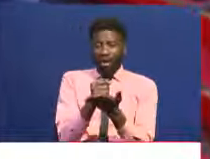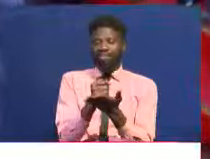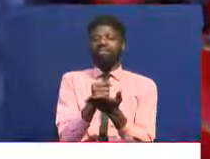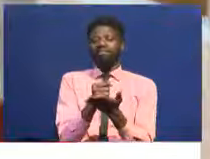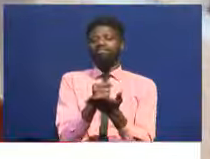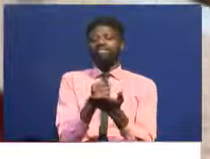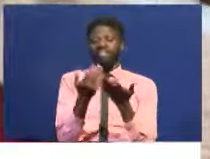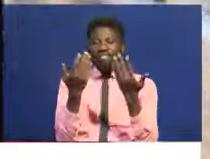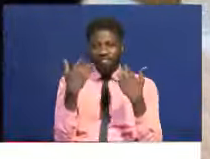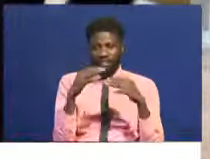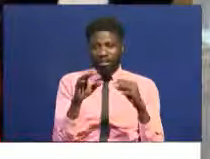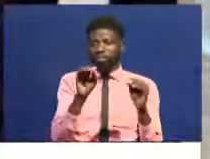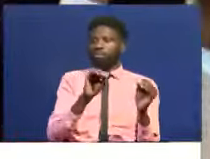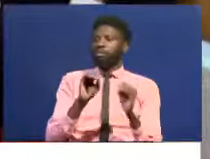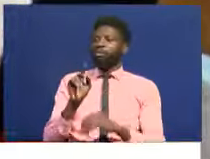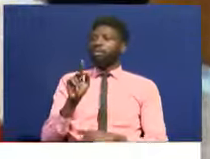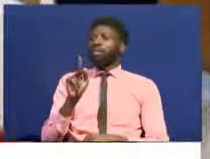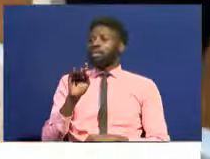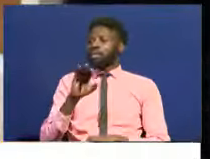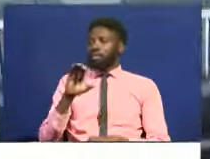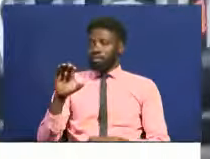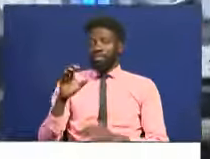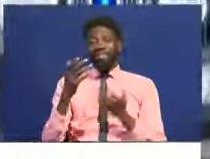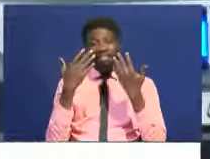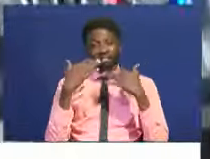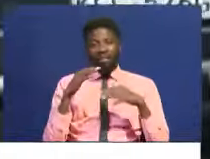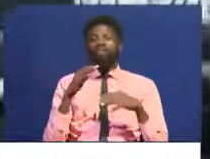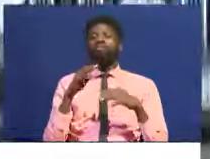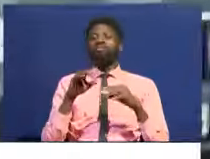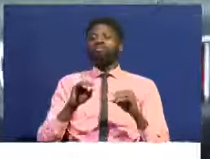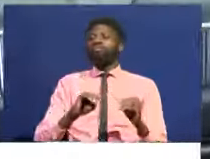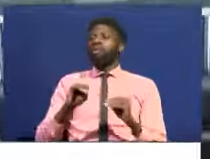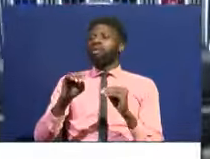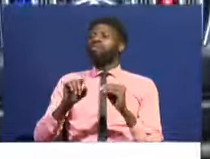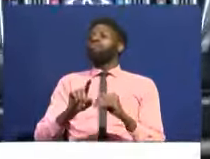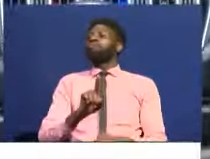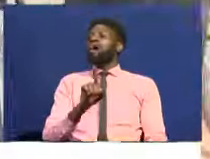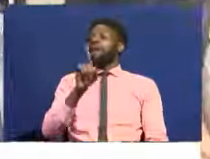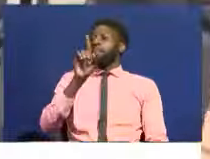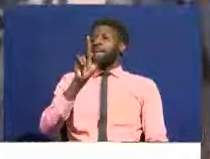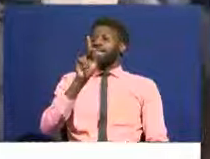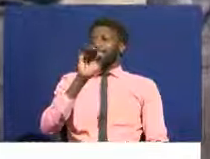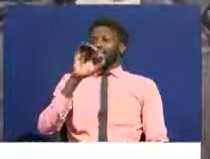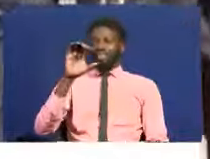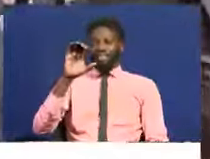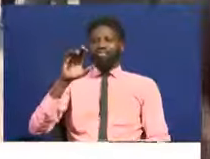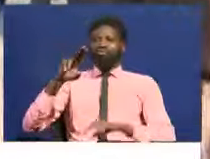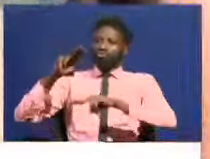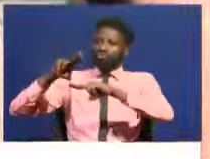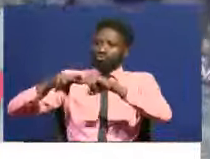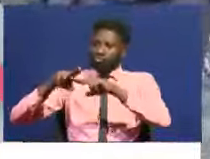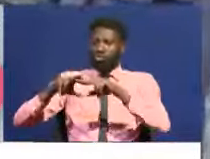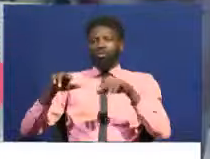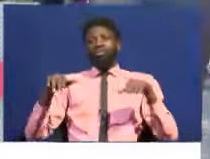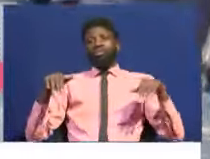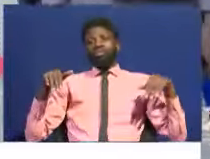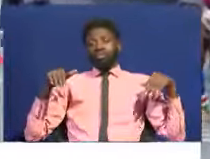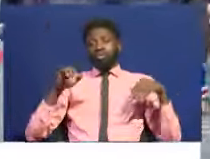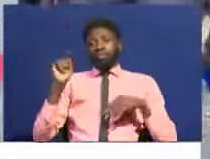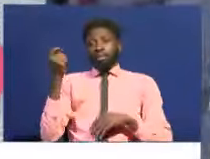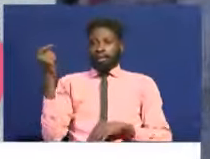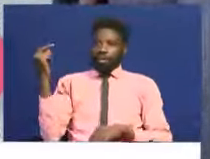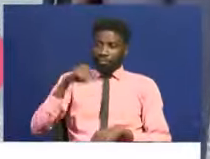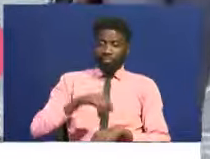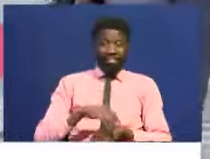few dignitaries and headed to the convention's waiting lounge, waiting for the arrival of the head of state. After the arrival of the president, the man of the